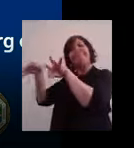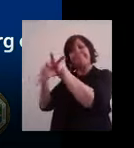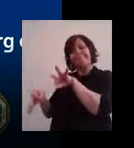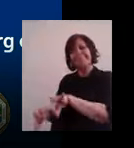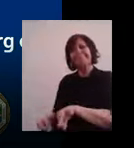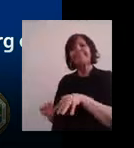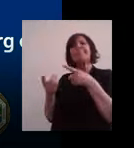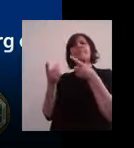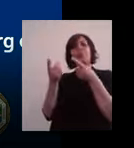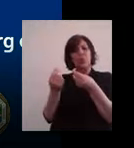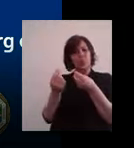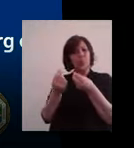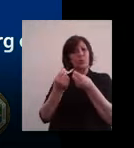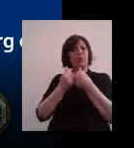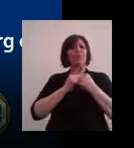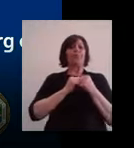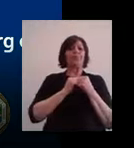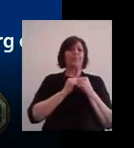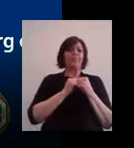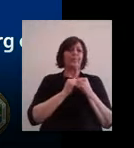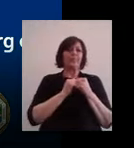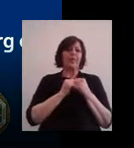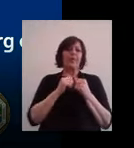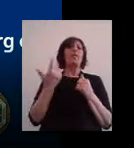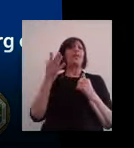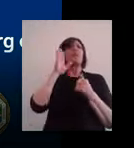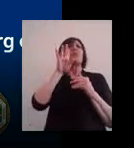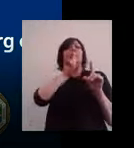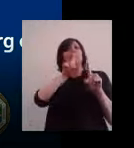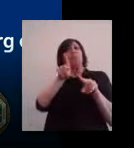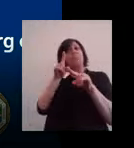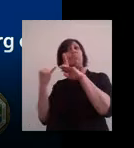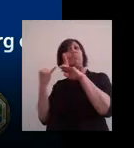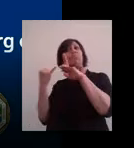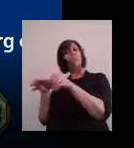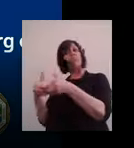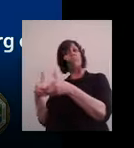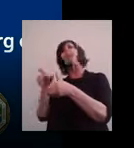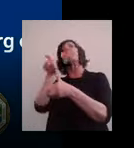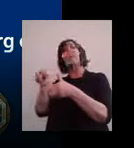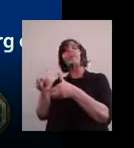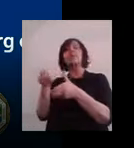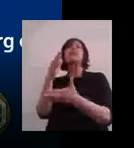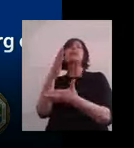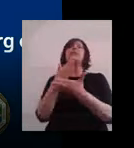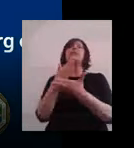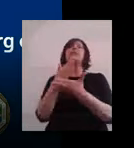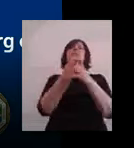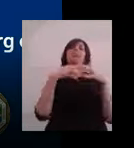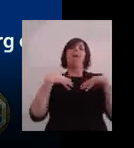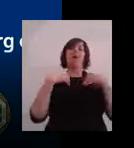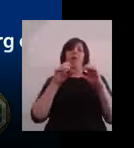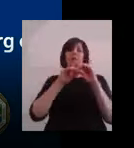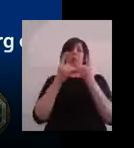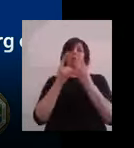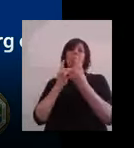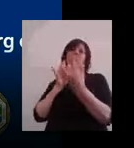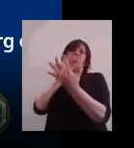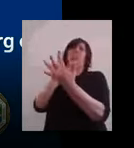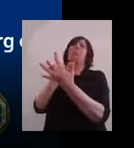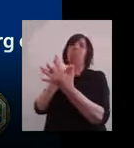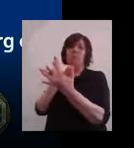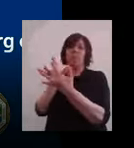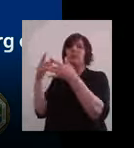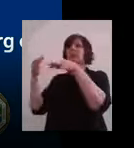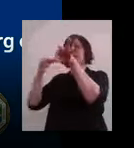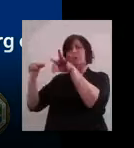commissioner order for isolation and they have to adhere to that. And someone from the health department will contact them and go review those instructions and